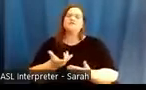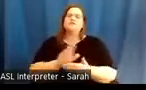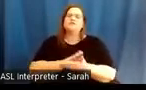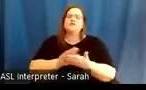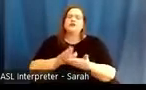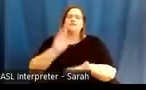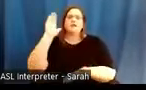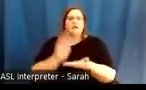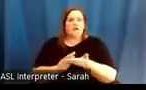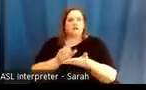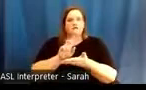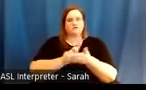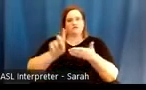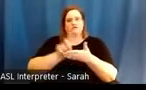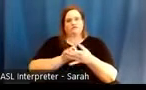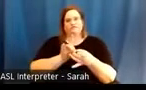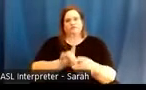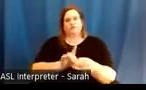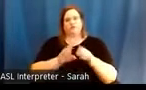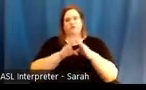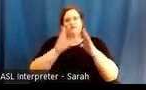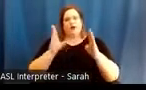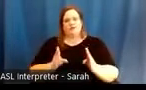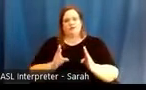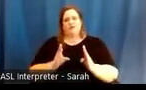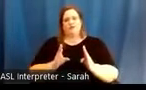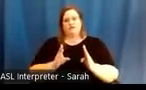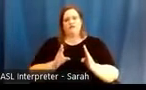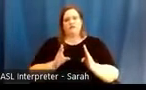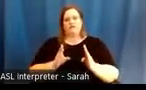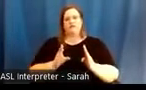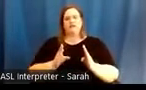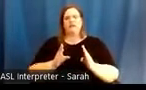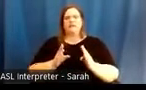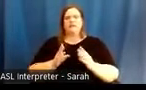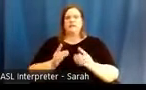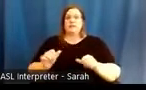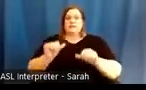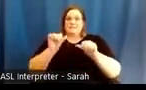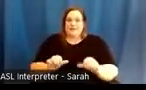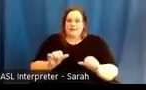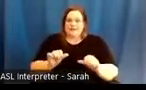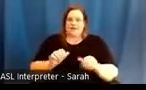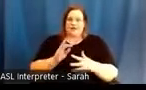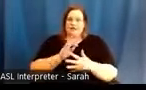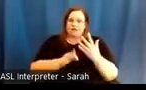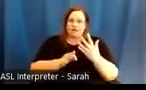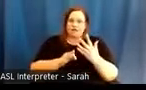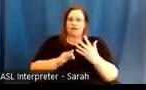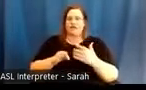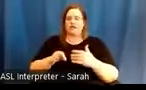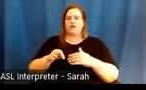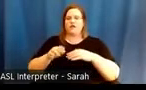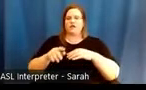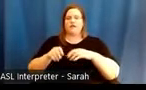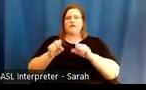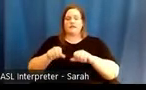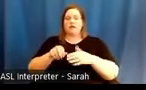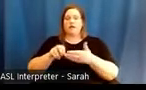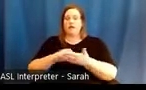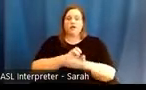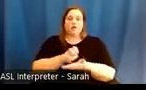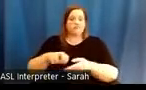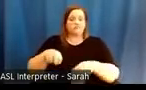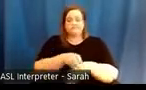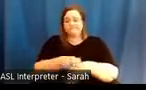discrimination in the housing market, and the ability for them to get away with it and get around it would be nice. And to be